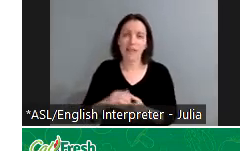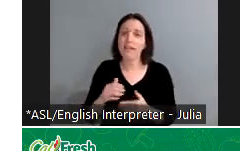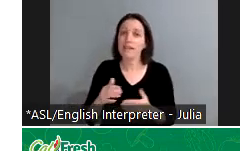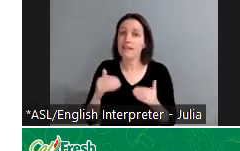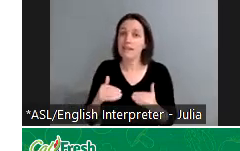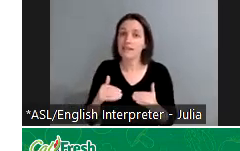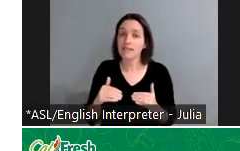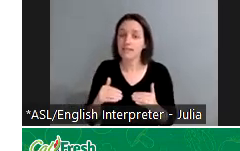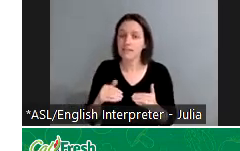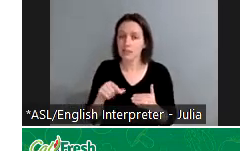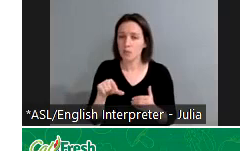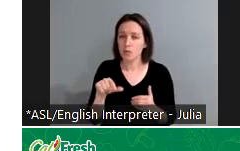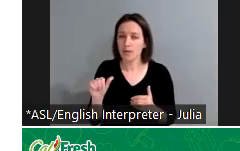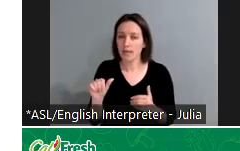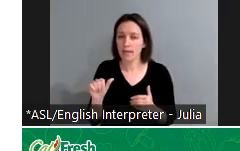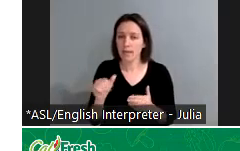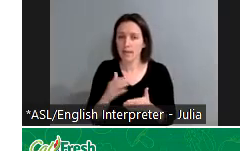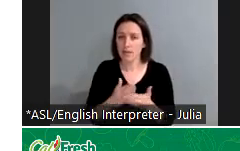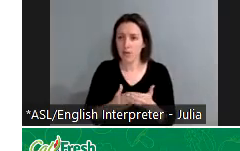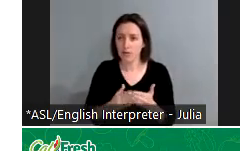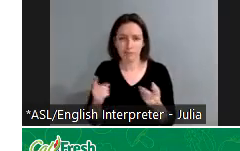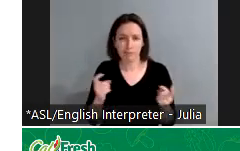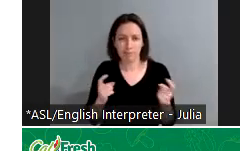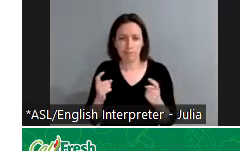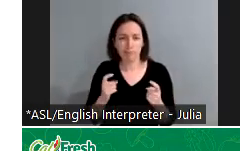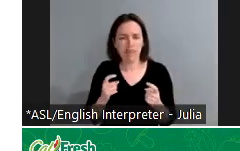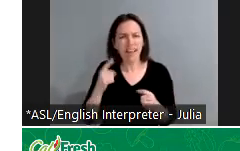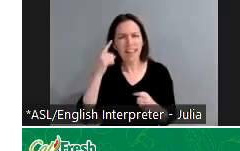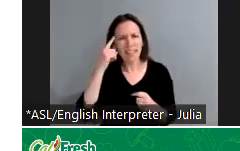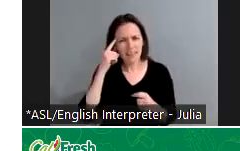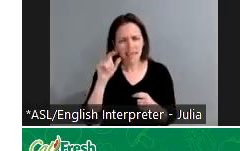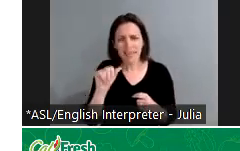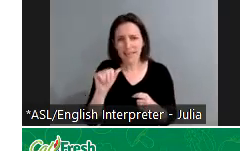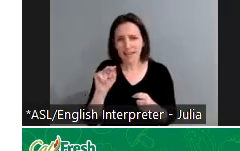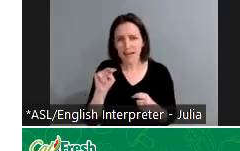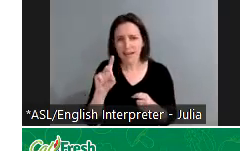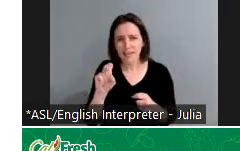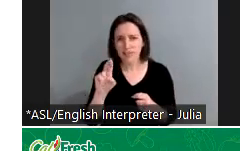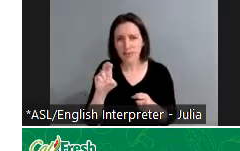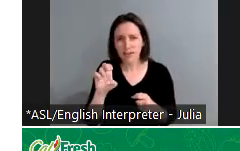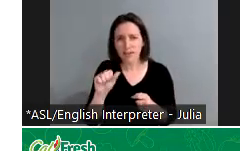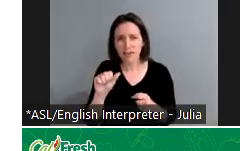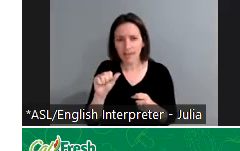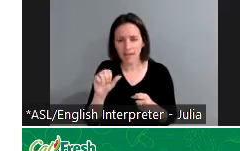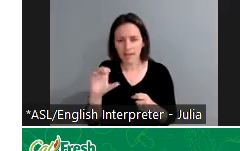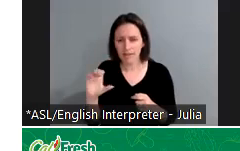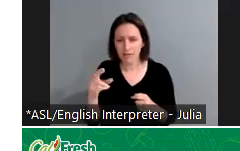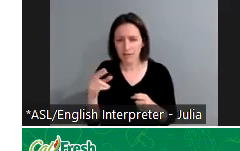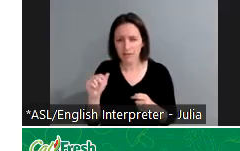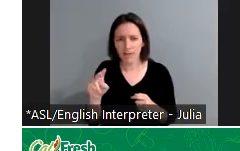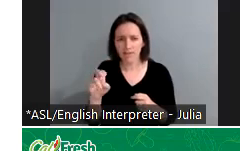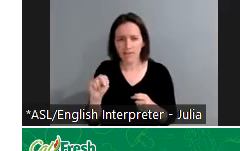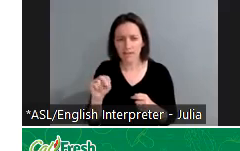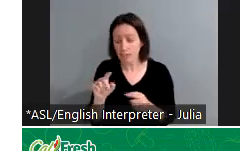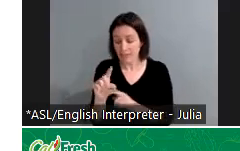on to our Q&A portion. I think Andrea Chavez did provide just some